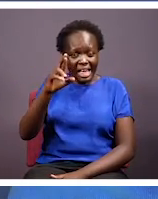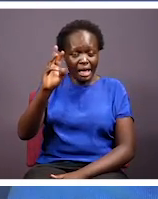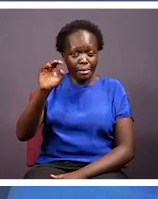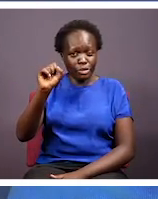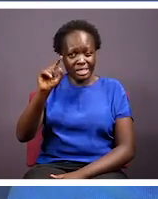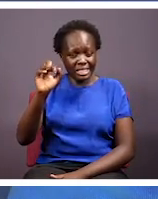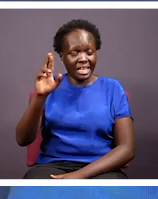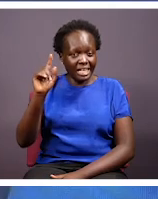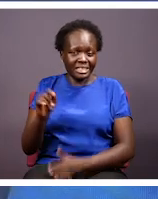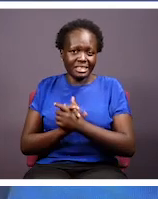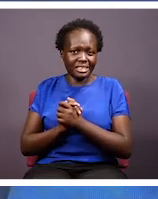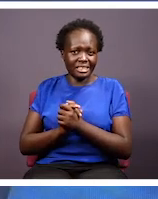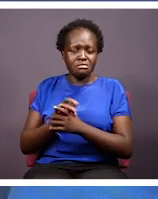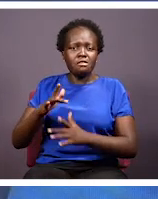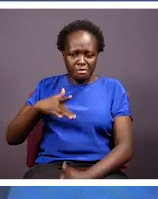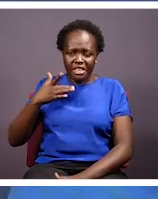who regulates